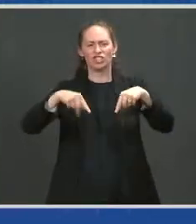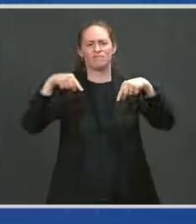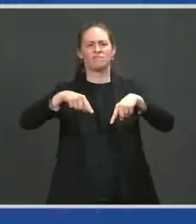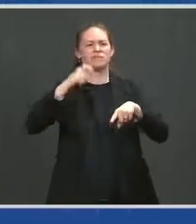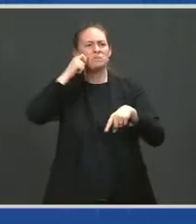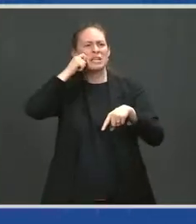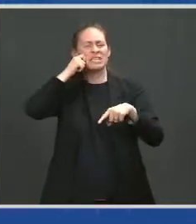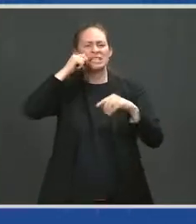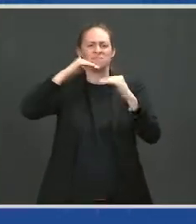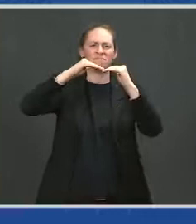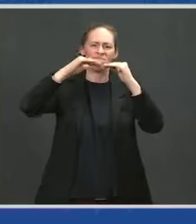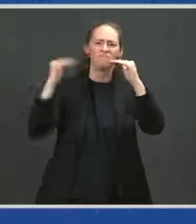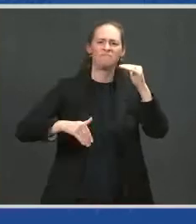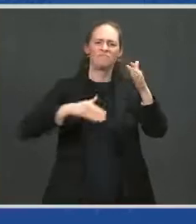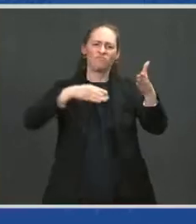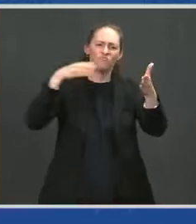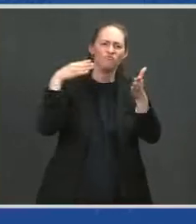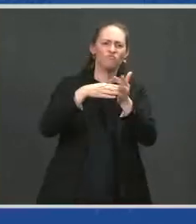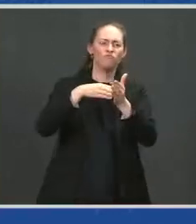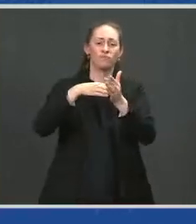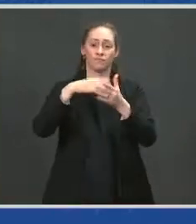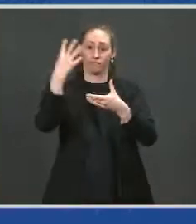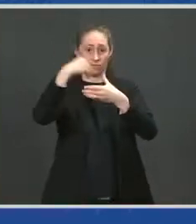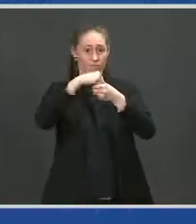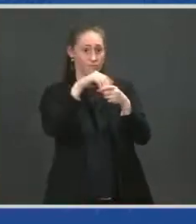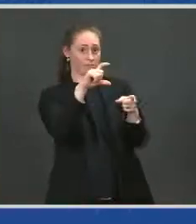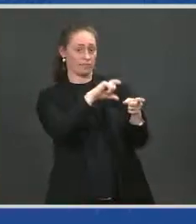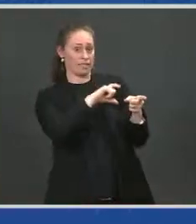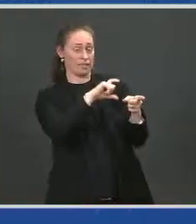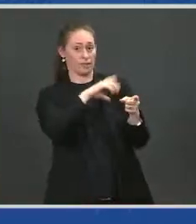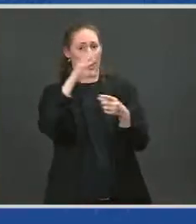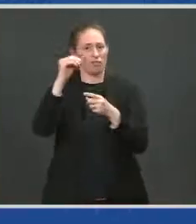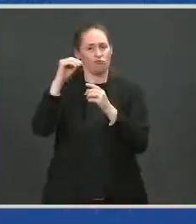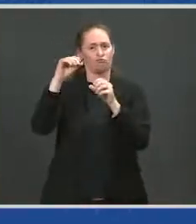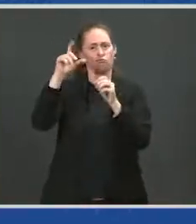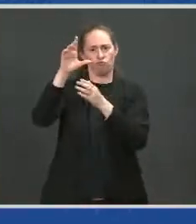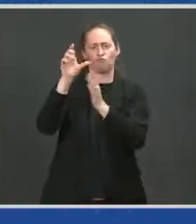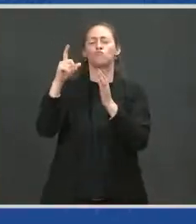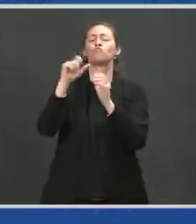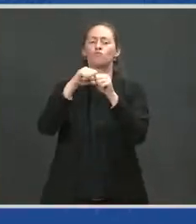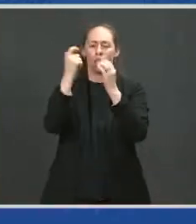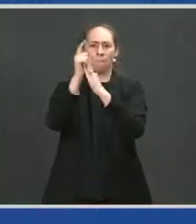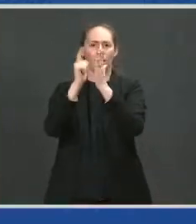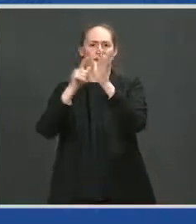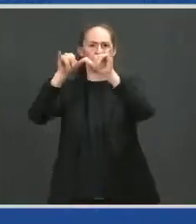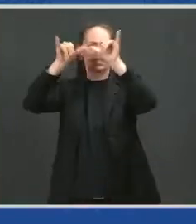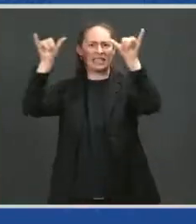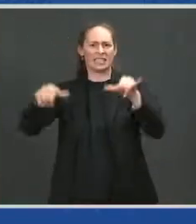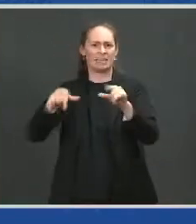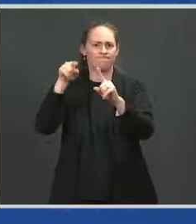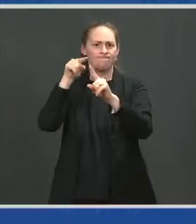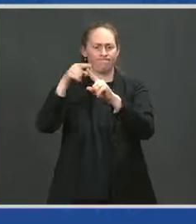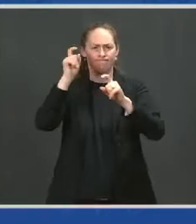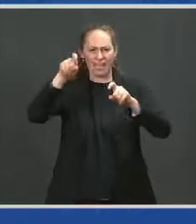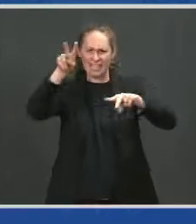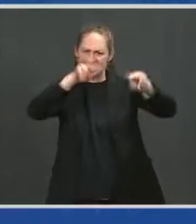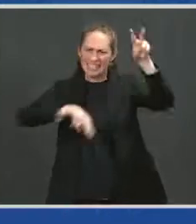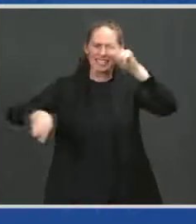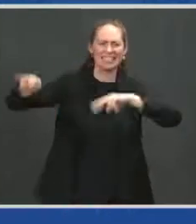that exist in policing and in our criminal justice system more broadly. You know, state and local